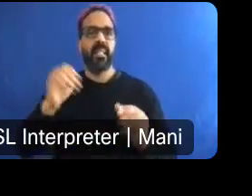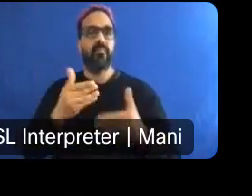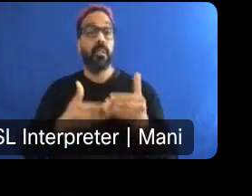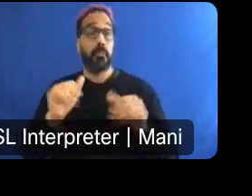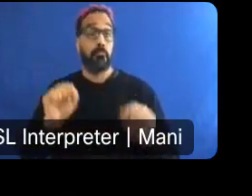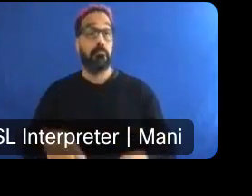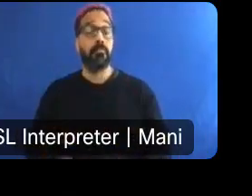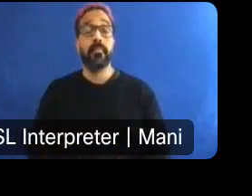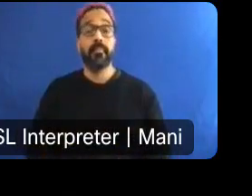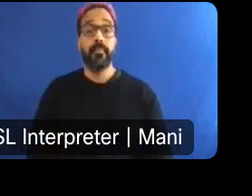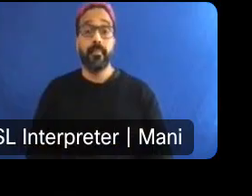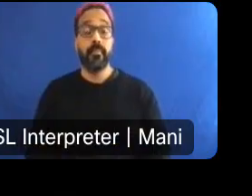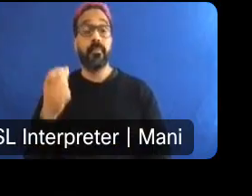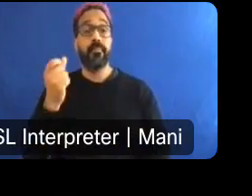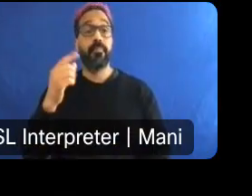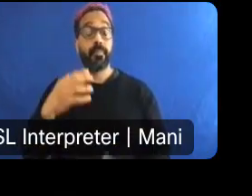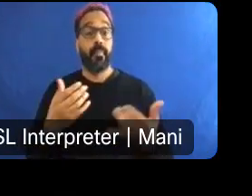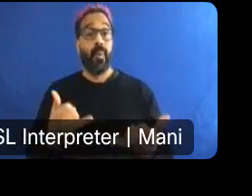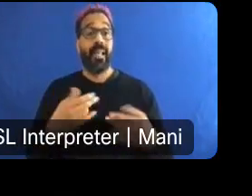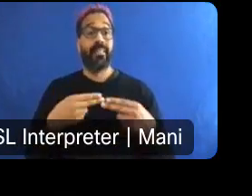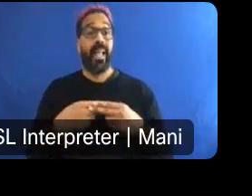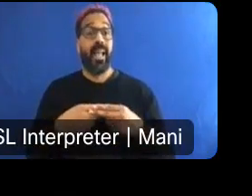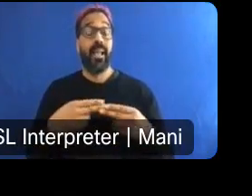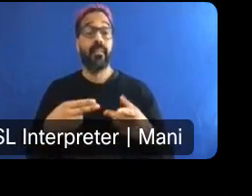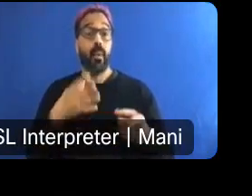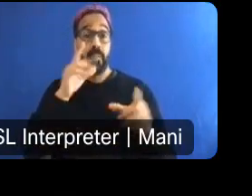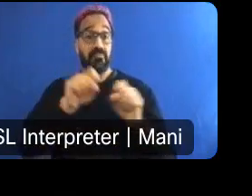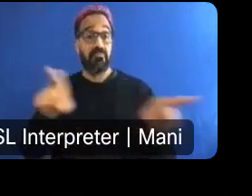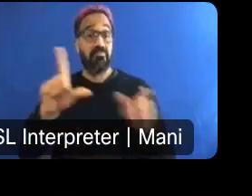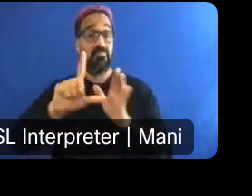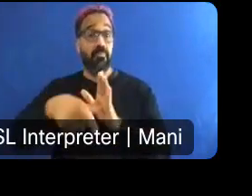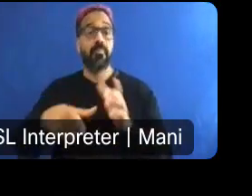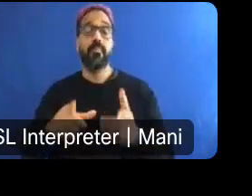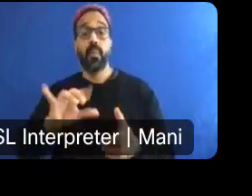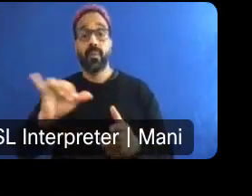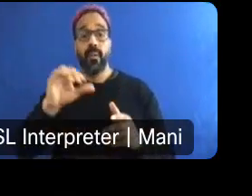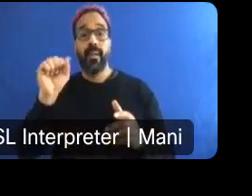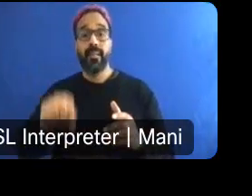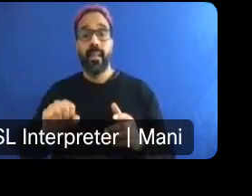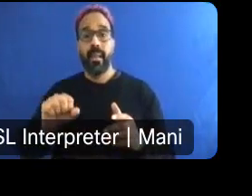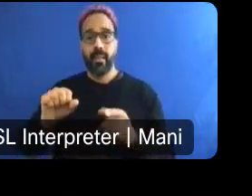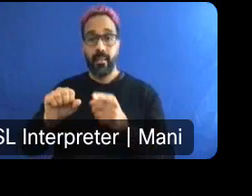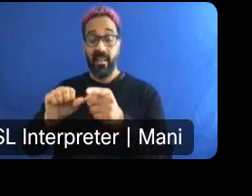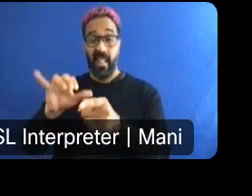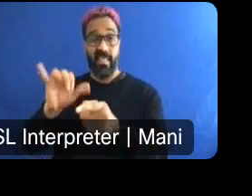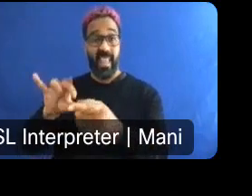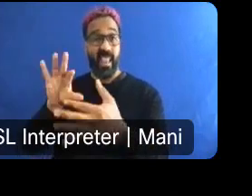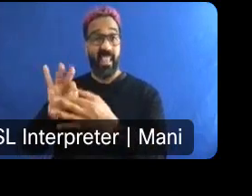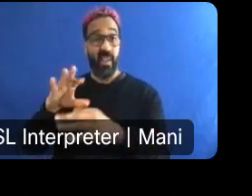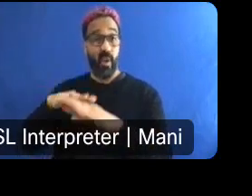have access to the slide deck, you can go to the slide and click directly on the chats worksheet that'll lead you directly to the